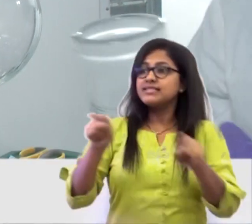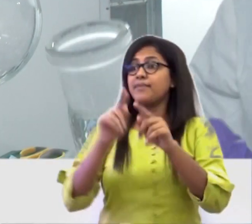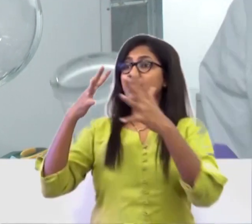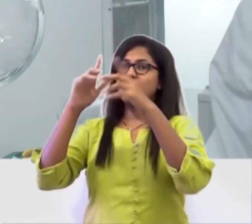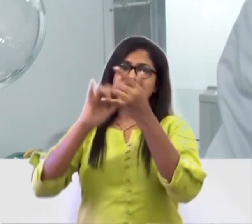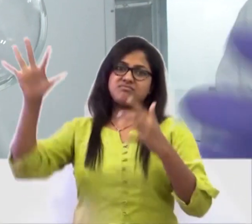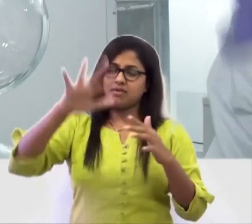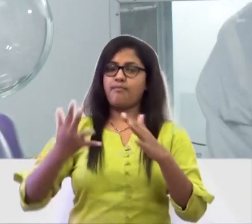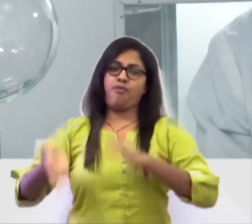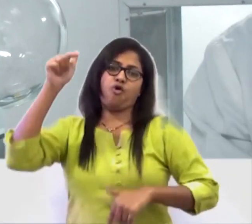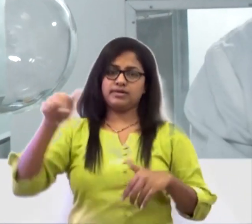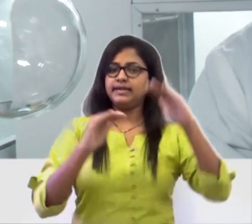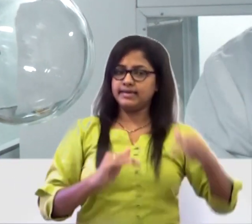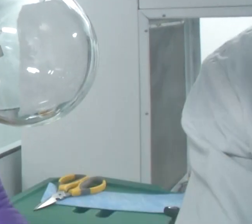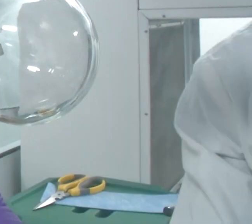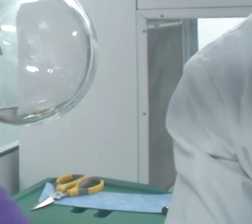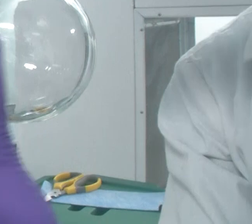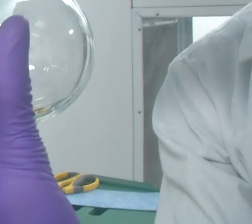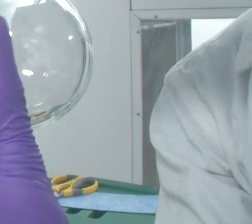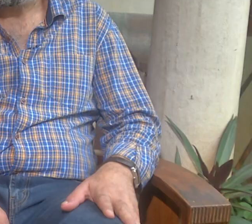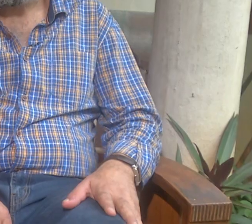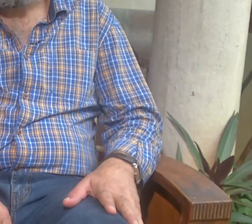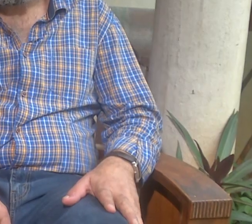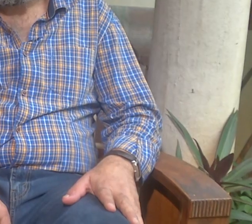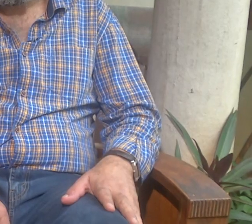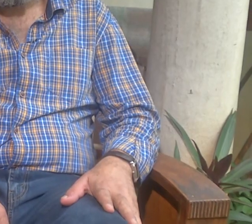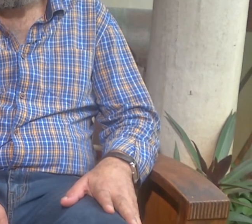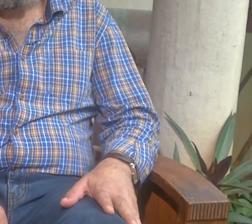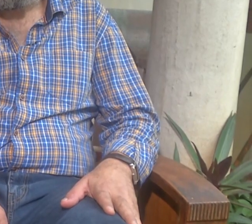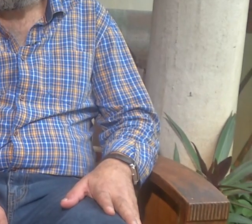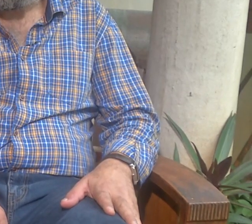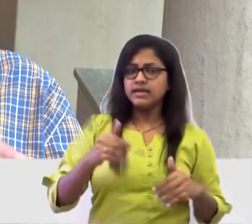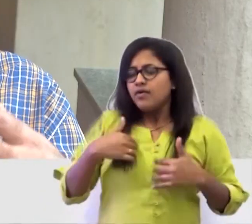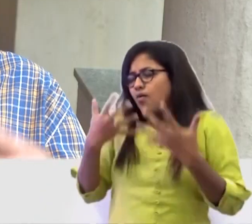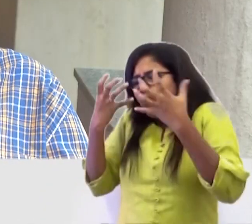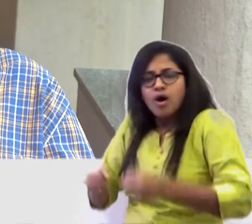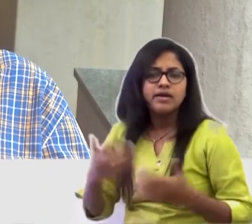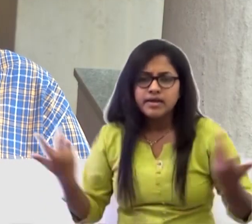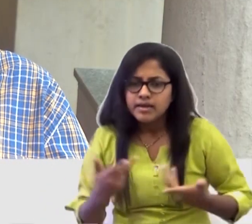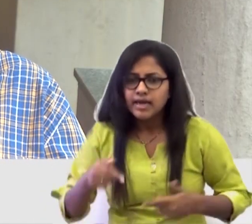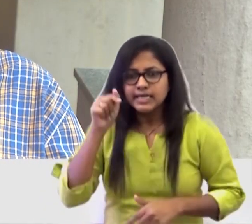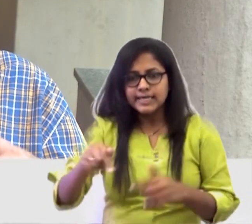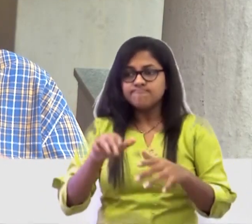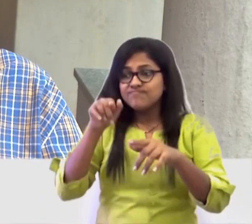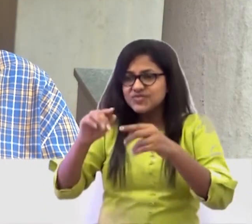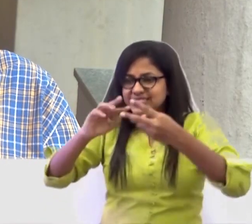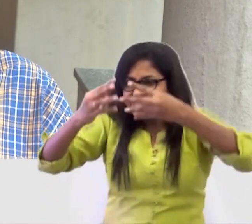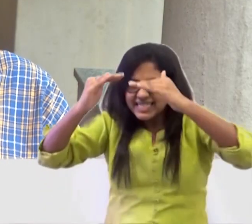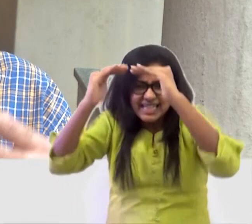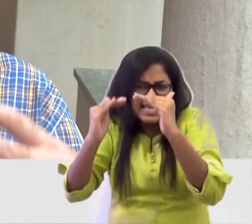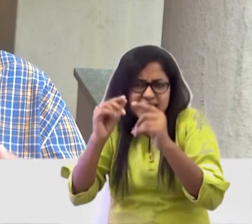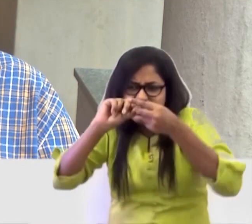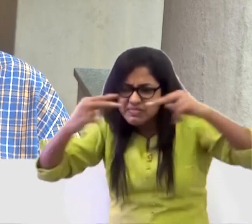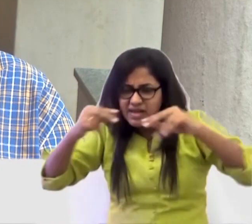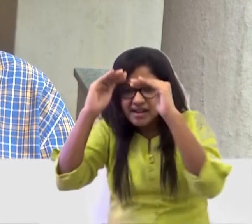will be at a fraction of what it costs in the West. Ravdeep Anand speaks on What camera. we wanted to do was arrest